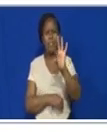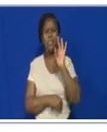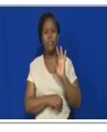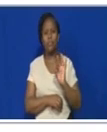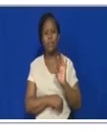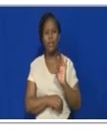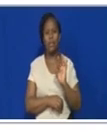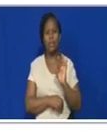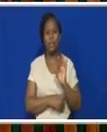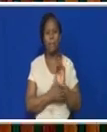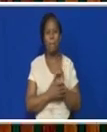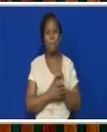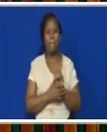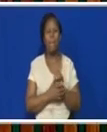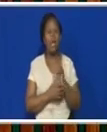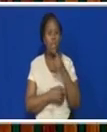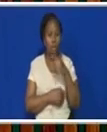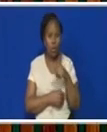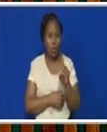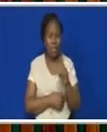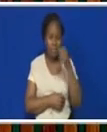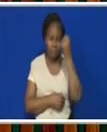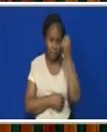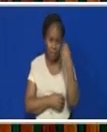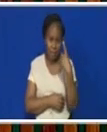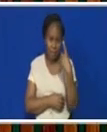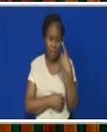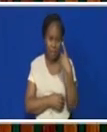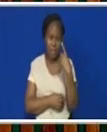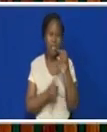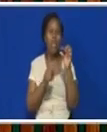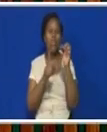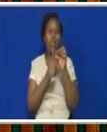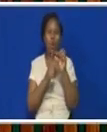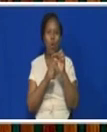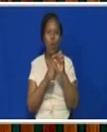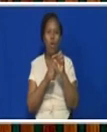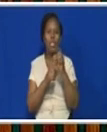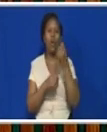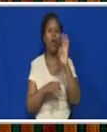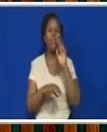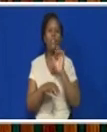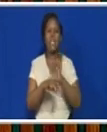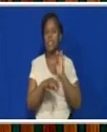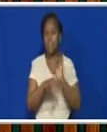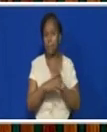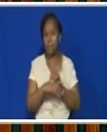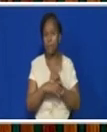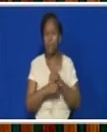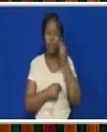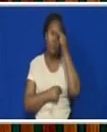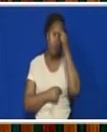identify and correctly understand the term of testing,